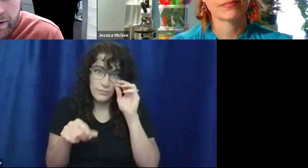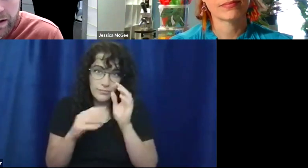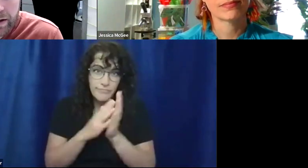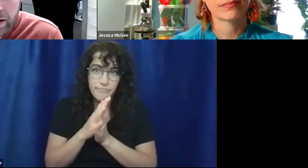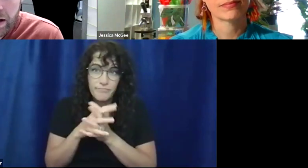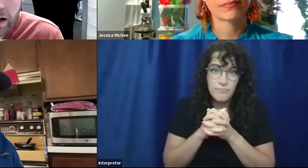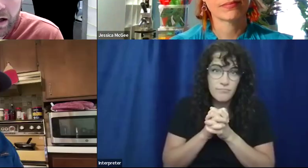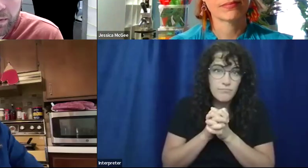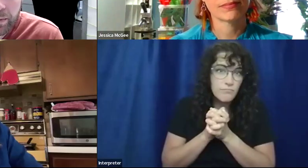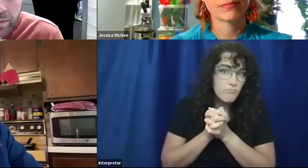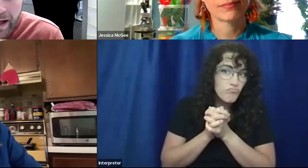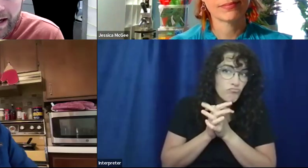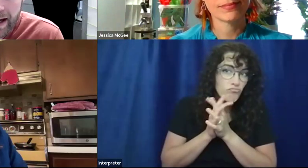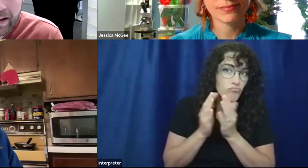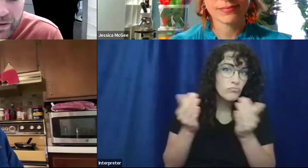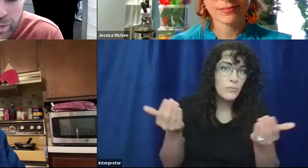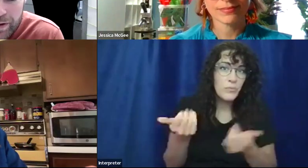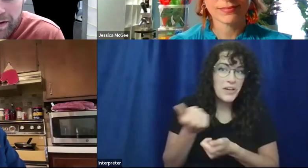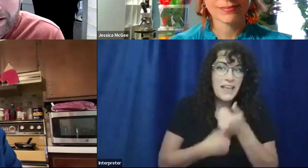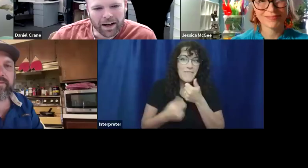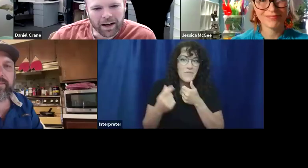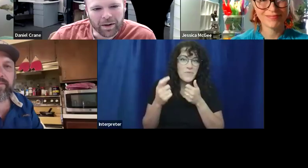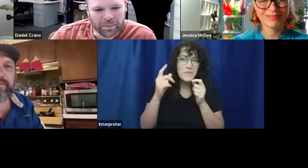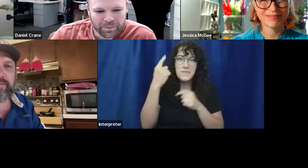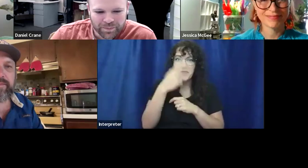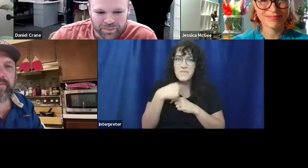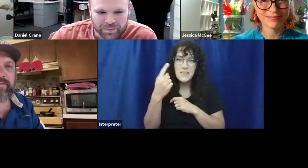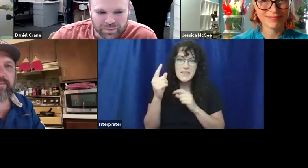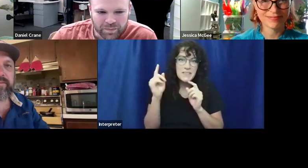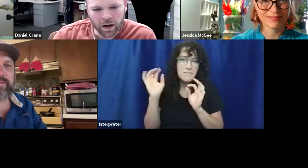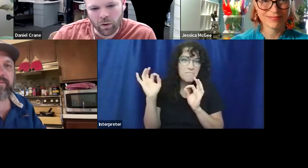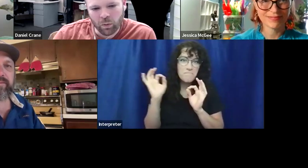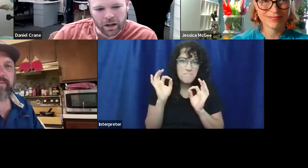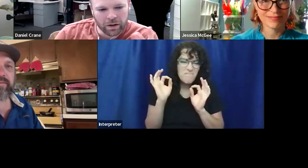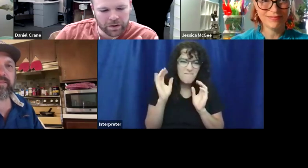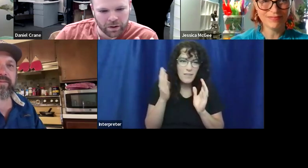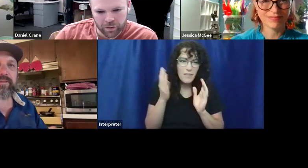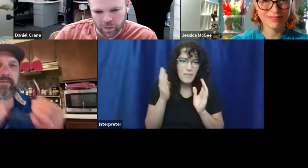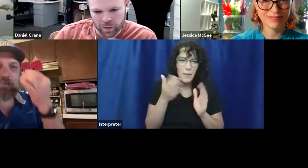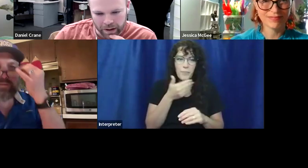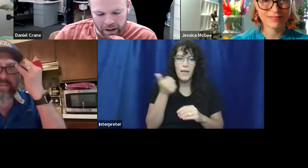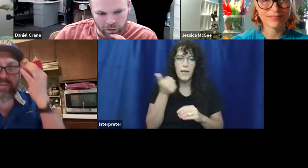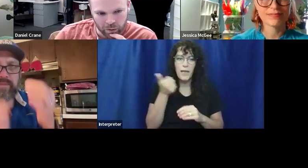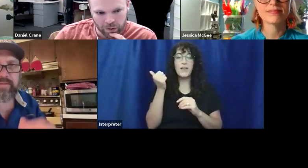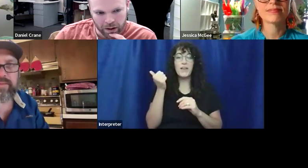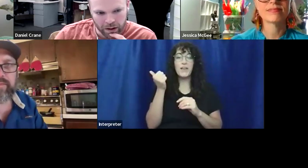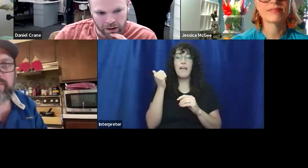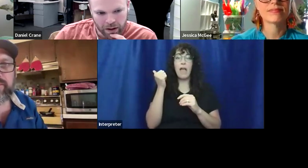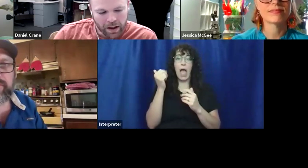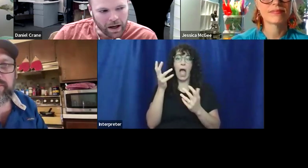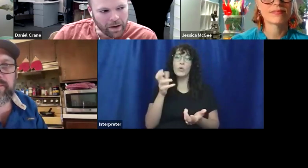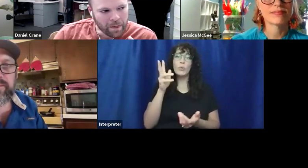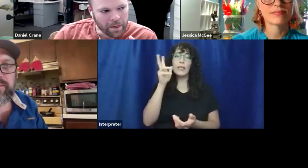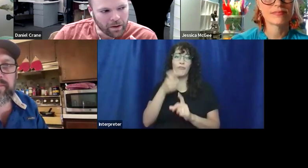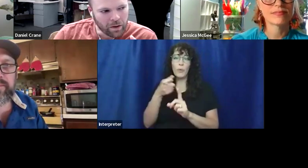just so I'm not like, um, yeah, there's everything. Um, what I'd love to hear from you and I, you know, uh,